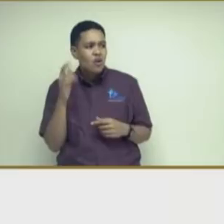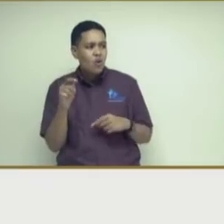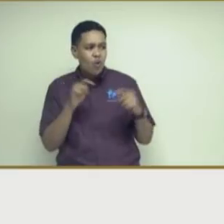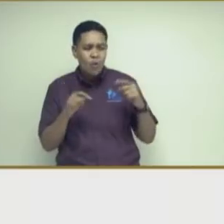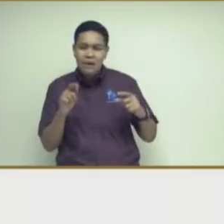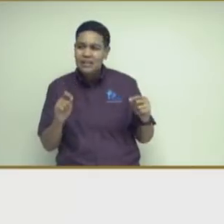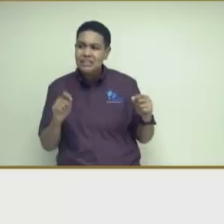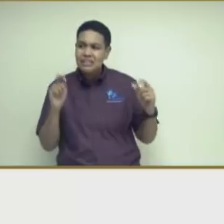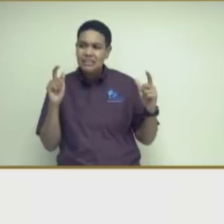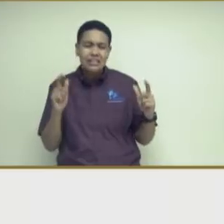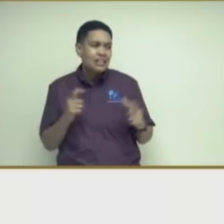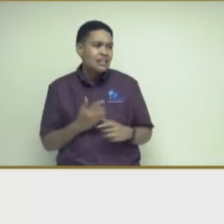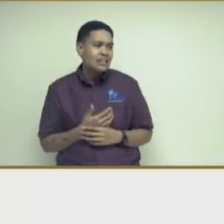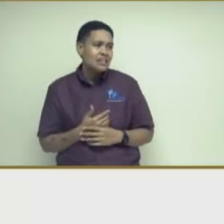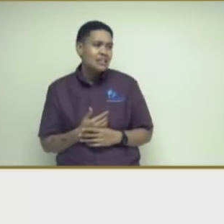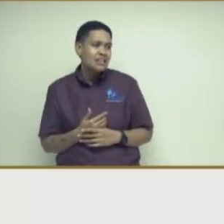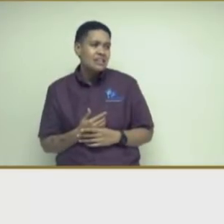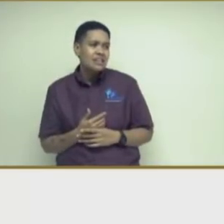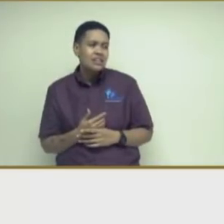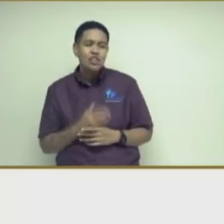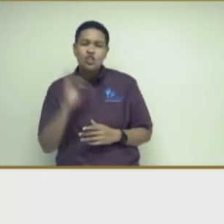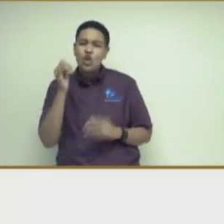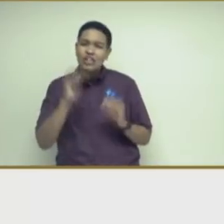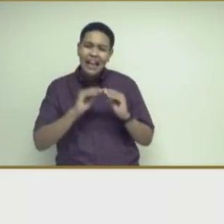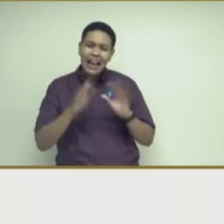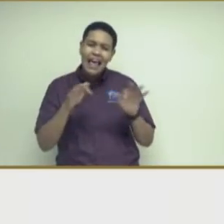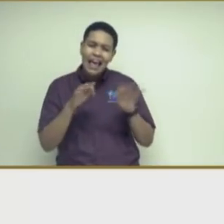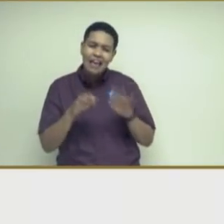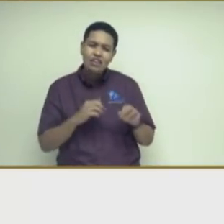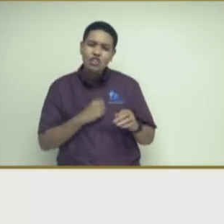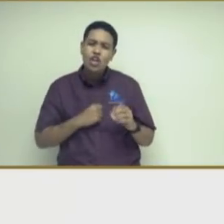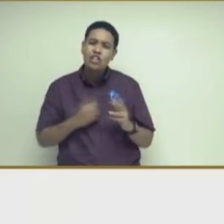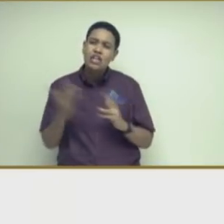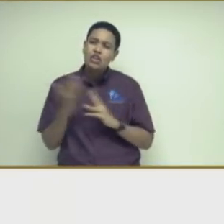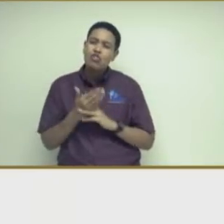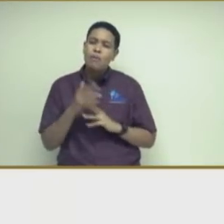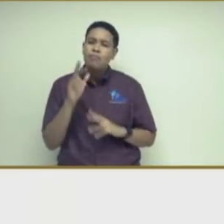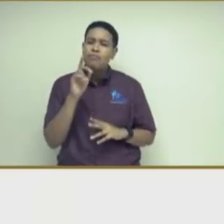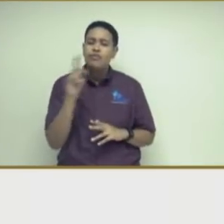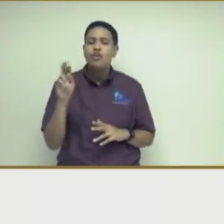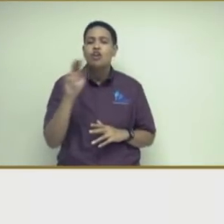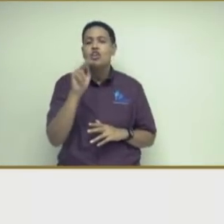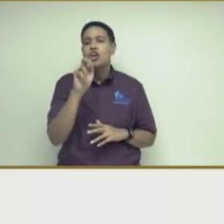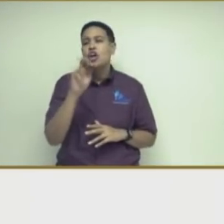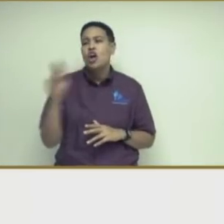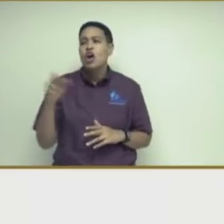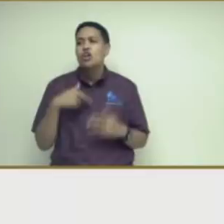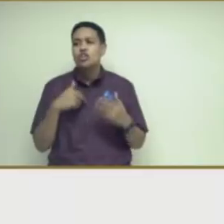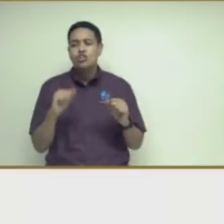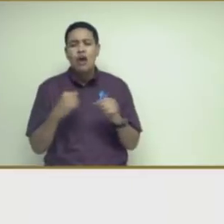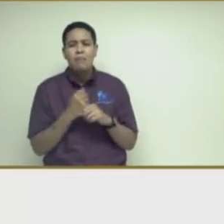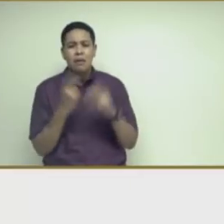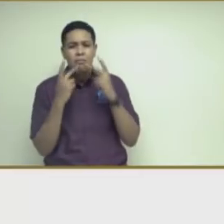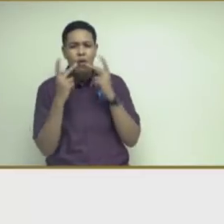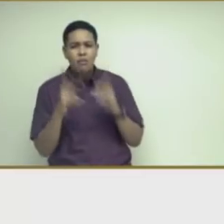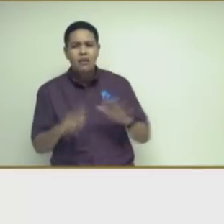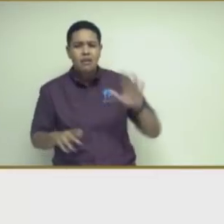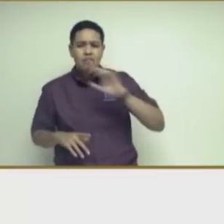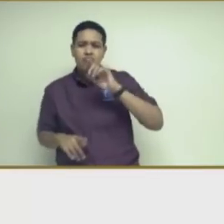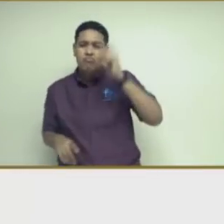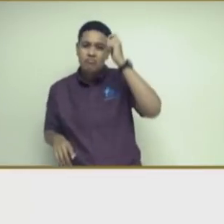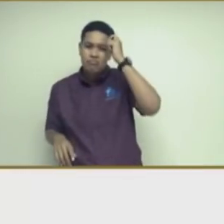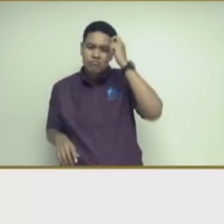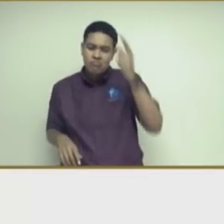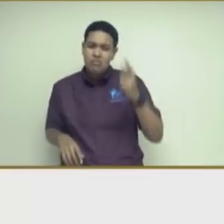please. Right. So just to be clear, and sorry to interrupt you, but just to try and get the public to